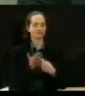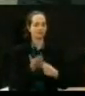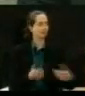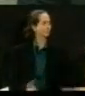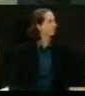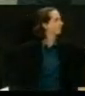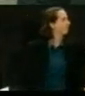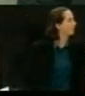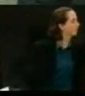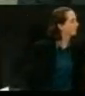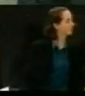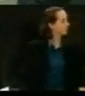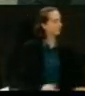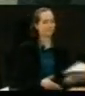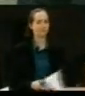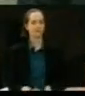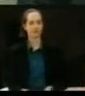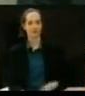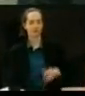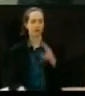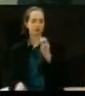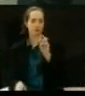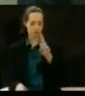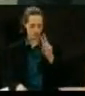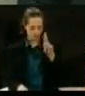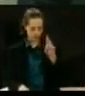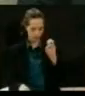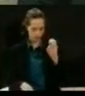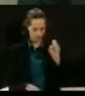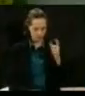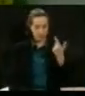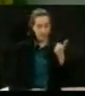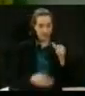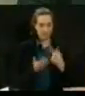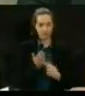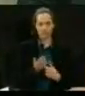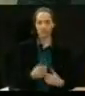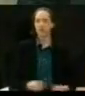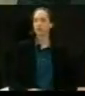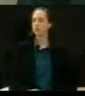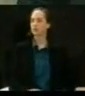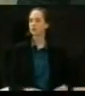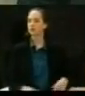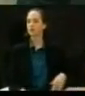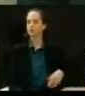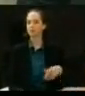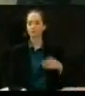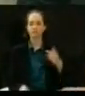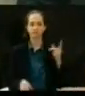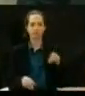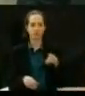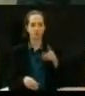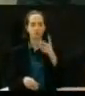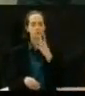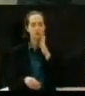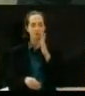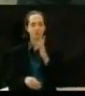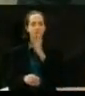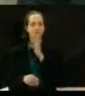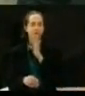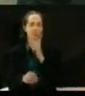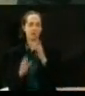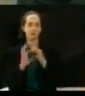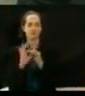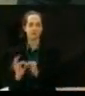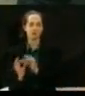anybody? Yeah, I was going to say, if there's anybody here. She is signed up to speak on 101 and 102. We're going to defer 101 for 30 days.